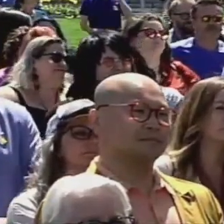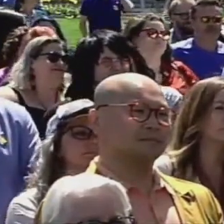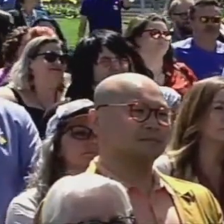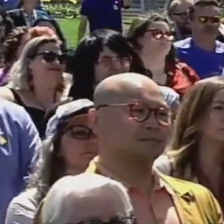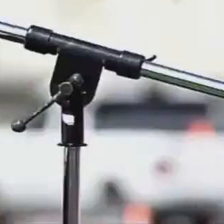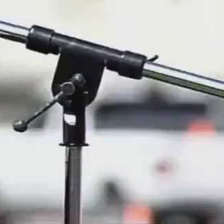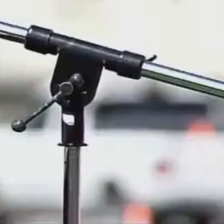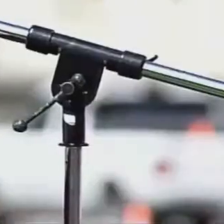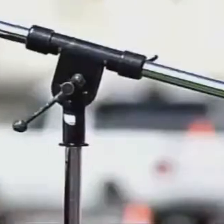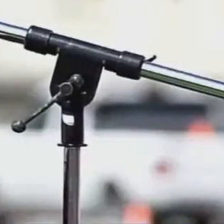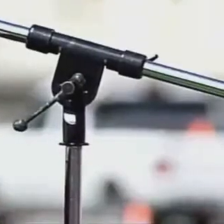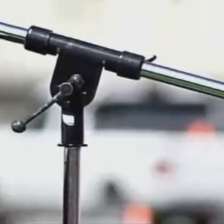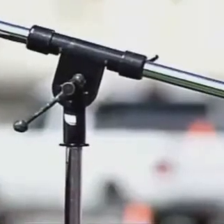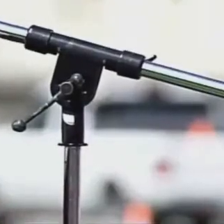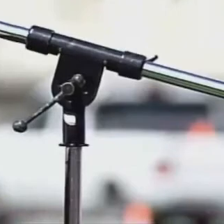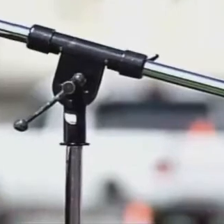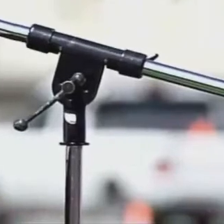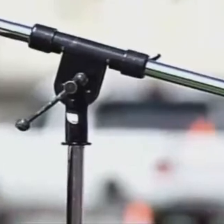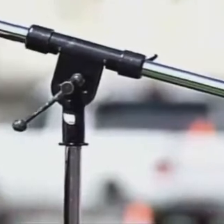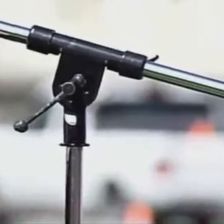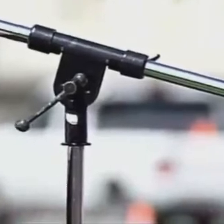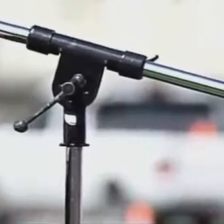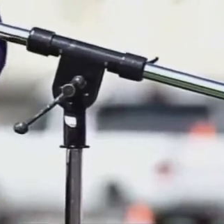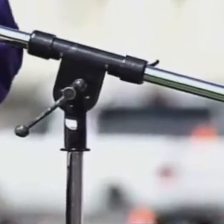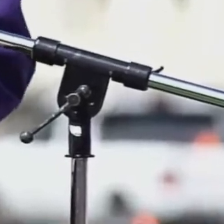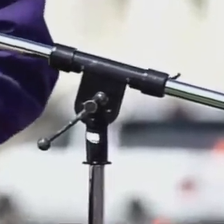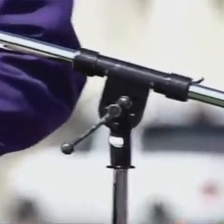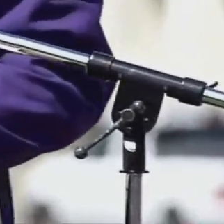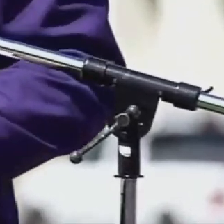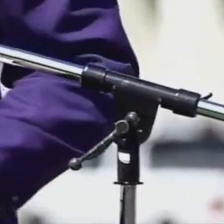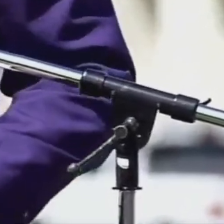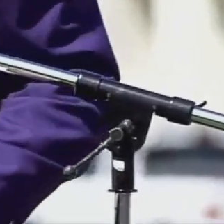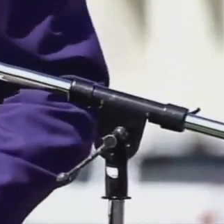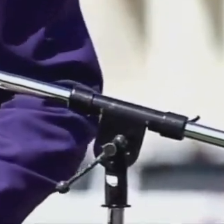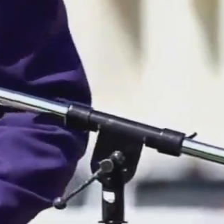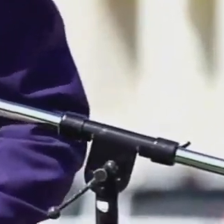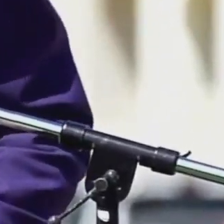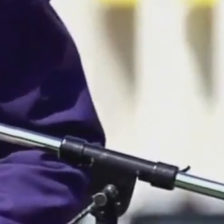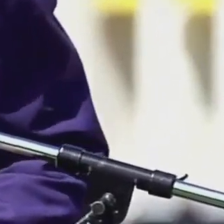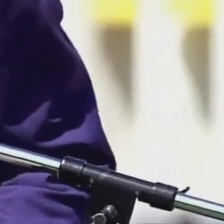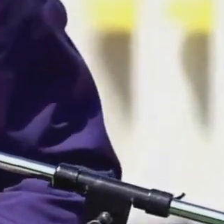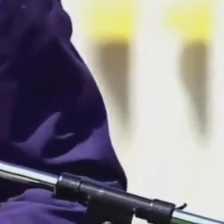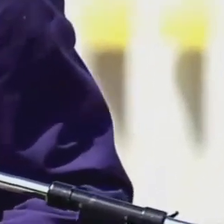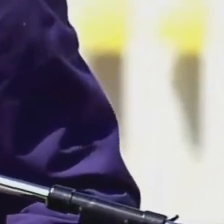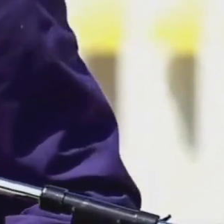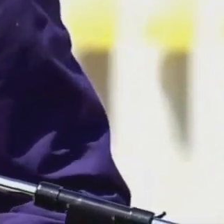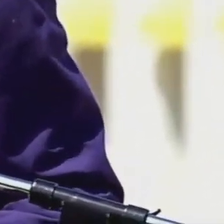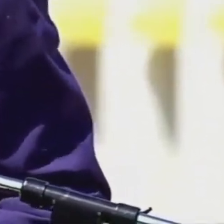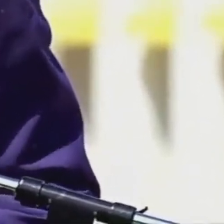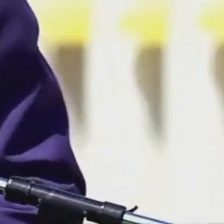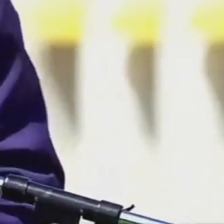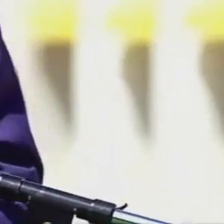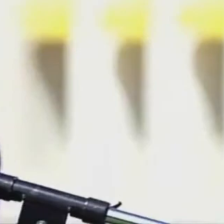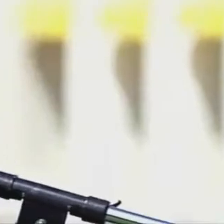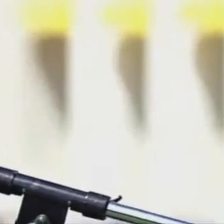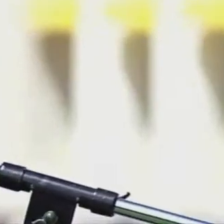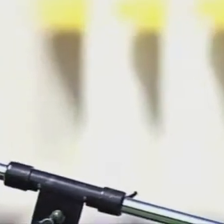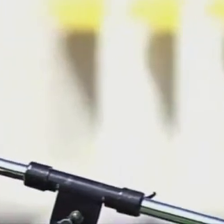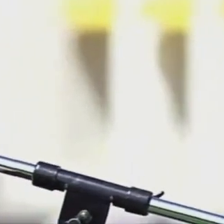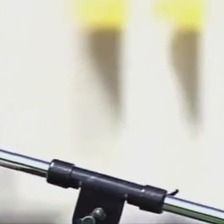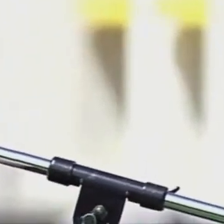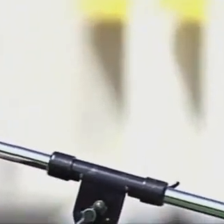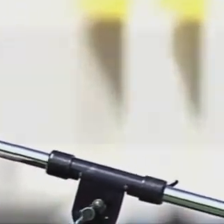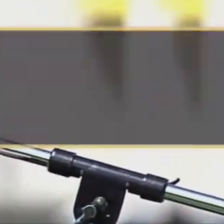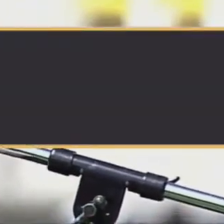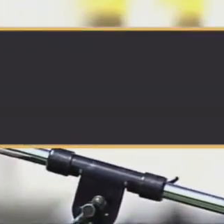Thank you so much for having me here today. It's a great honor. I'd like to begin by thanking Bradley for welcoming us to the territory of Lekwungen-speaking